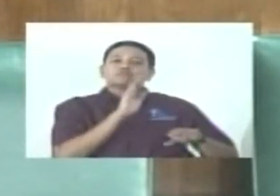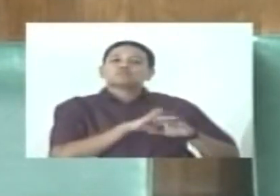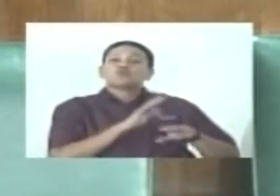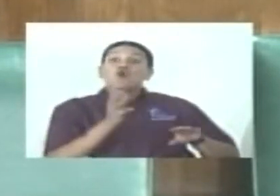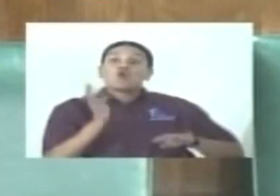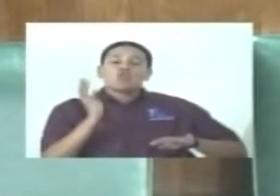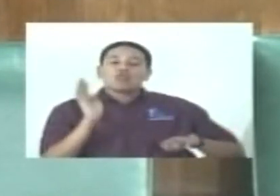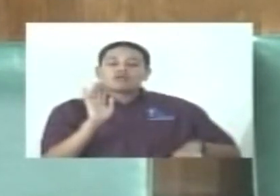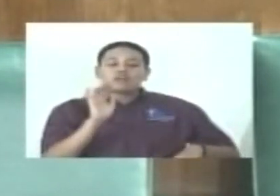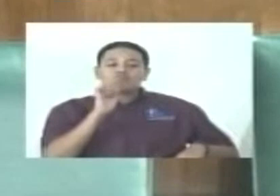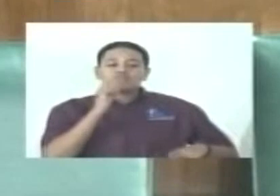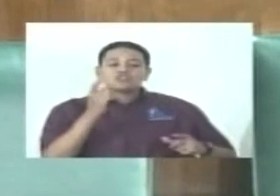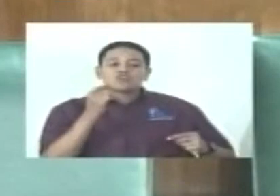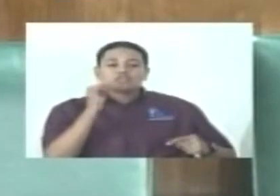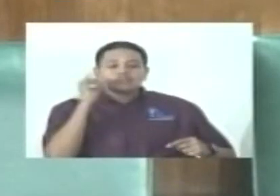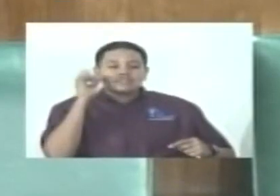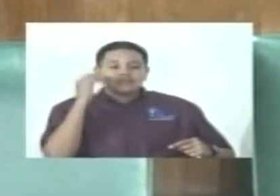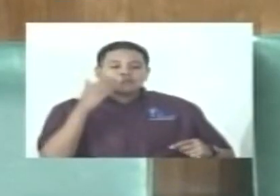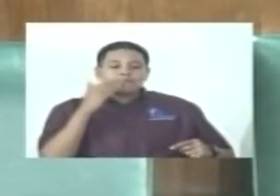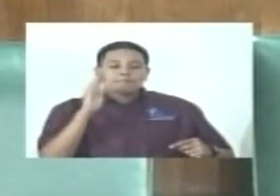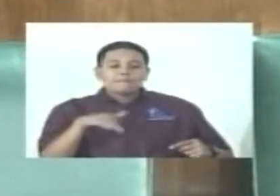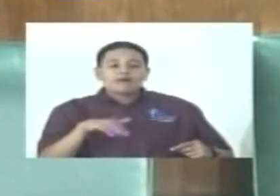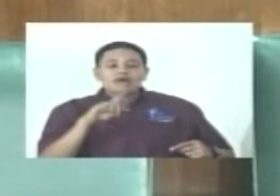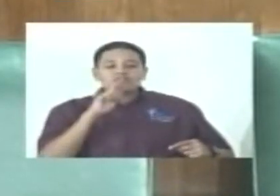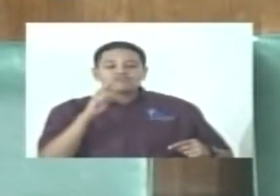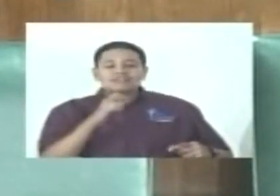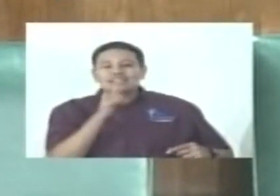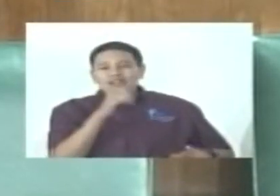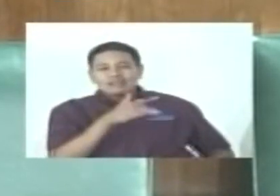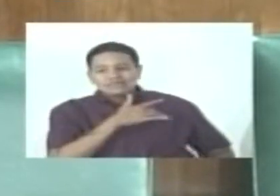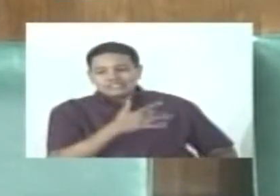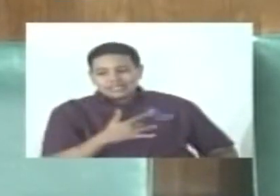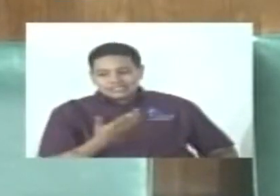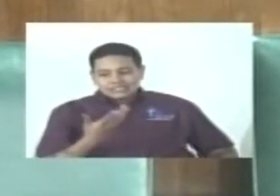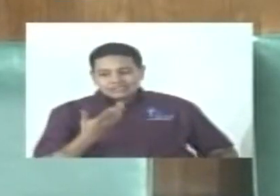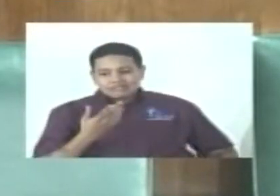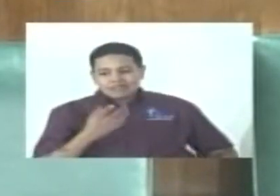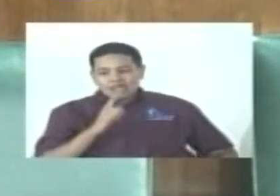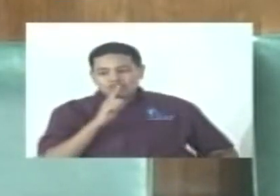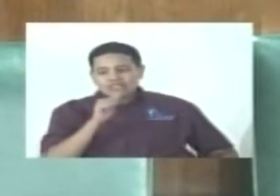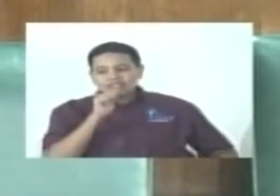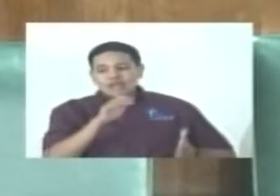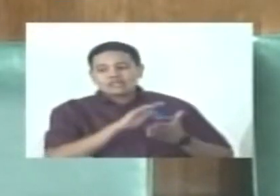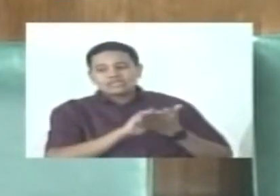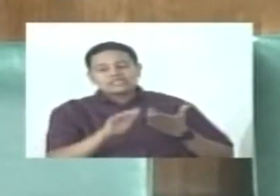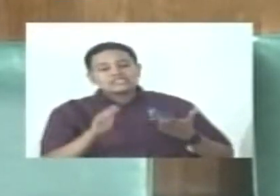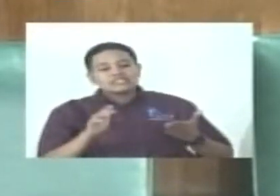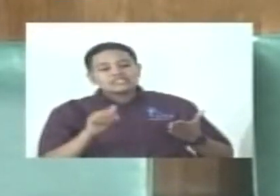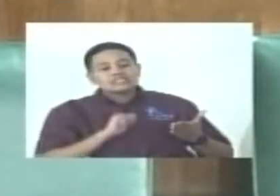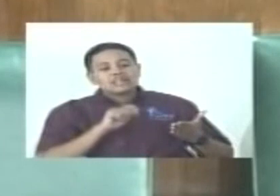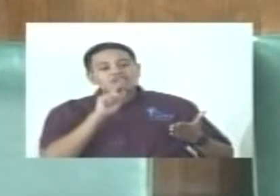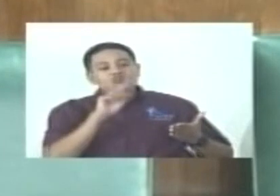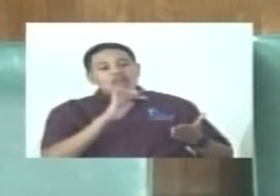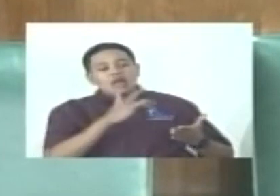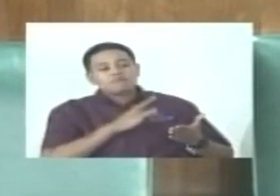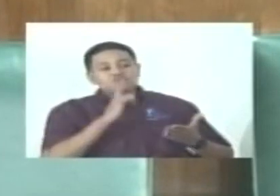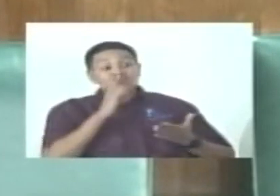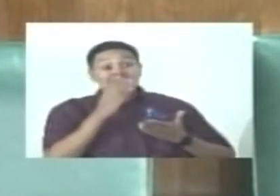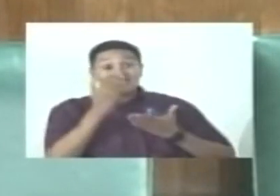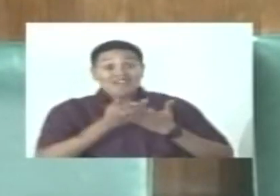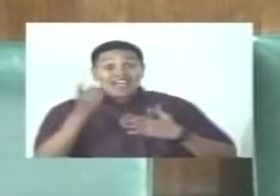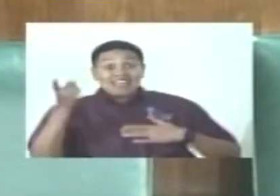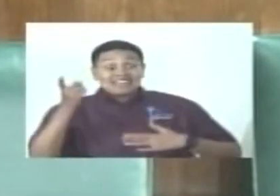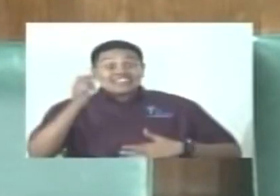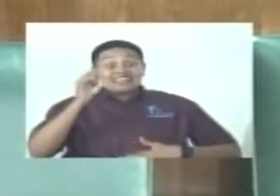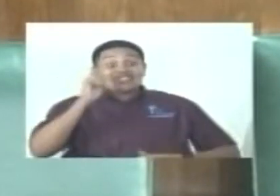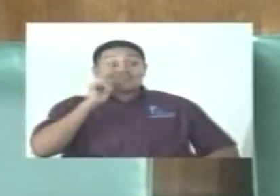yesterday was bad, insensitive, and indecent. I appreciate the fact that he